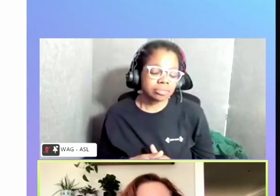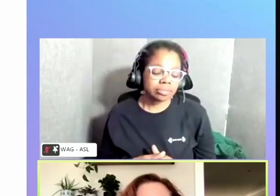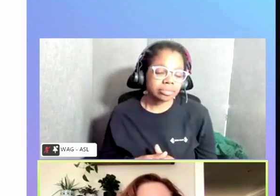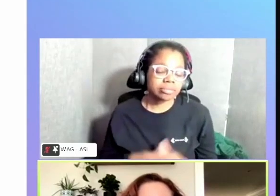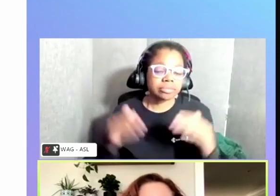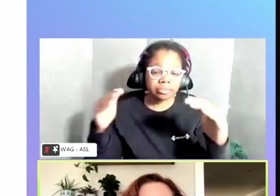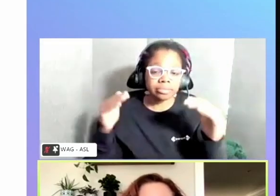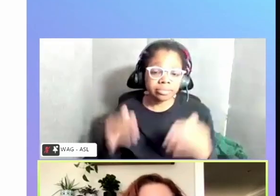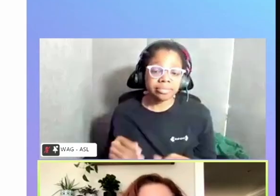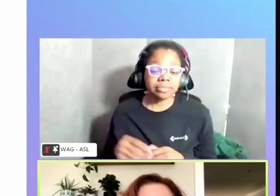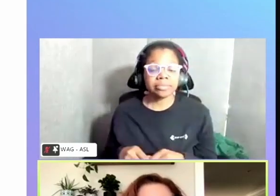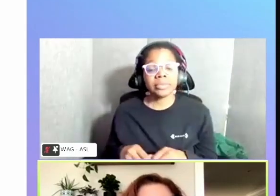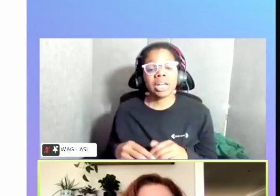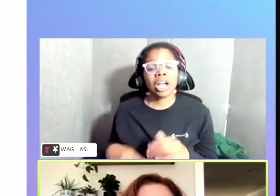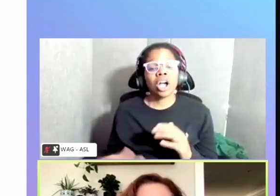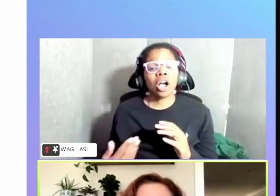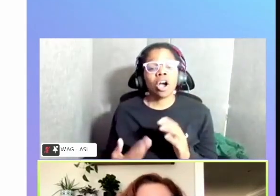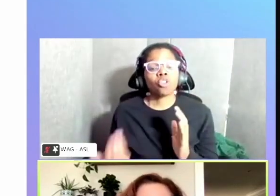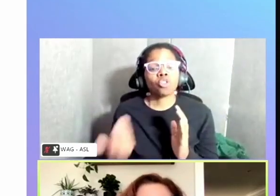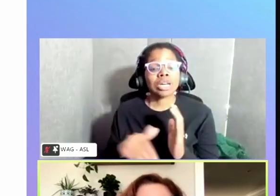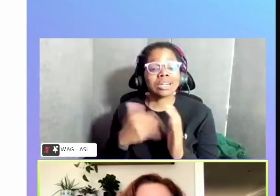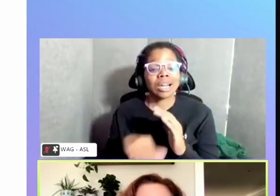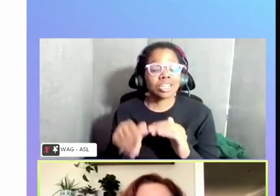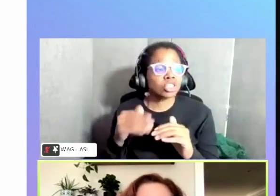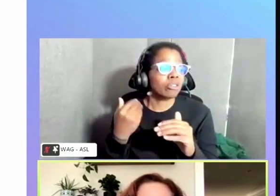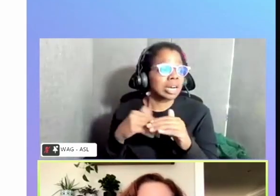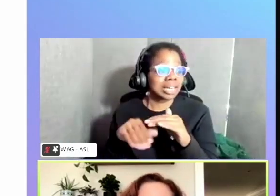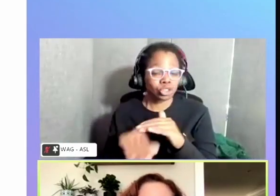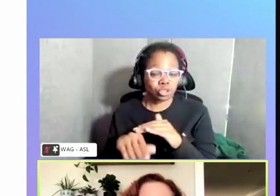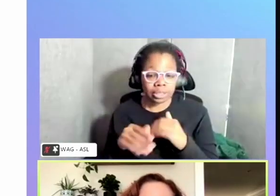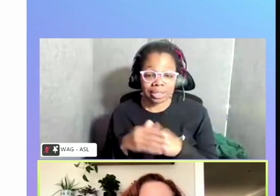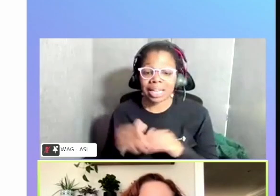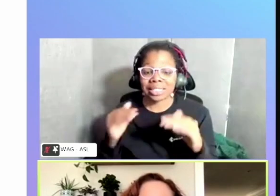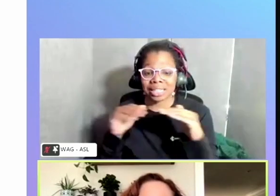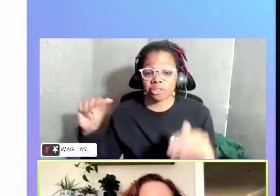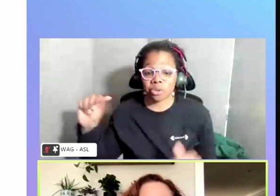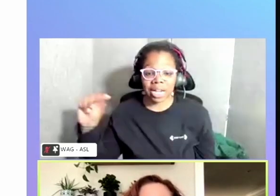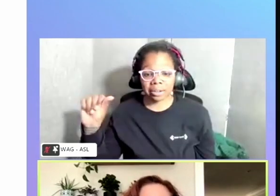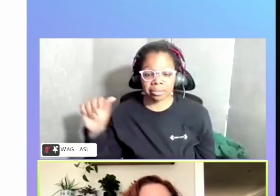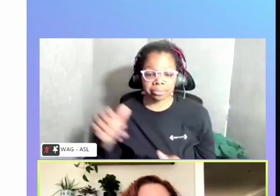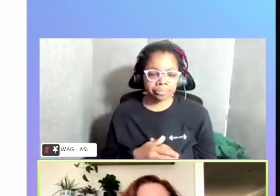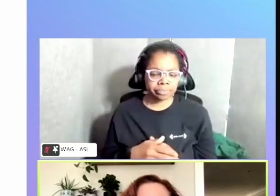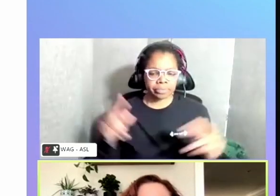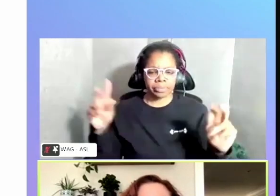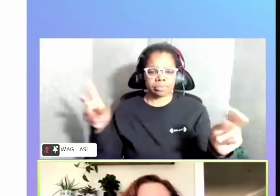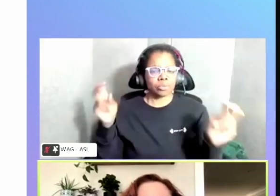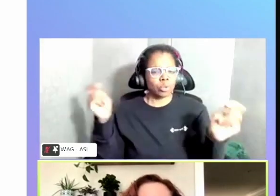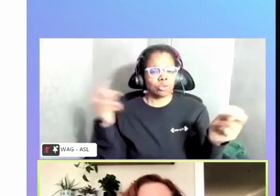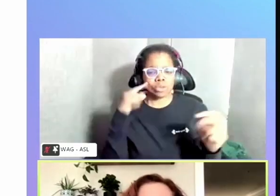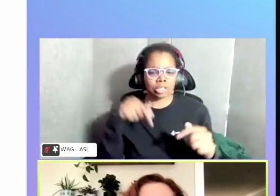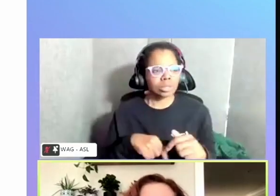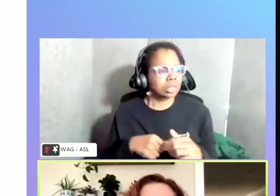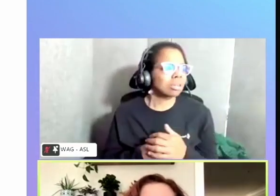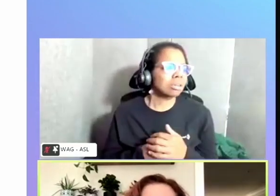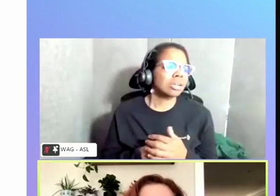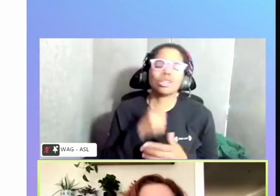Next up, we have redundant entry, which is also a level A criteria. Our persona quote for this one is, "Don't make